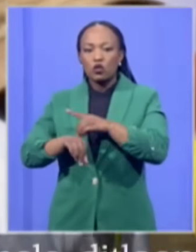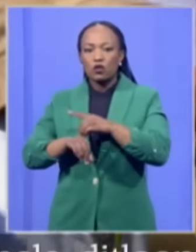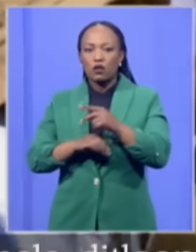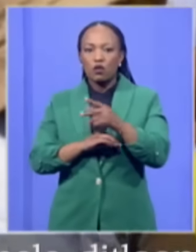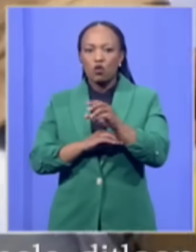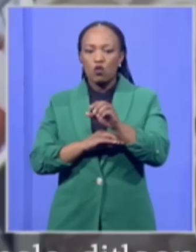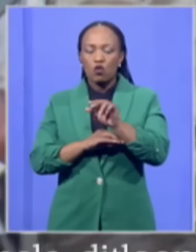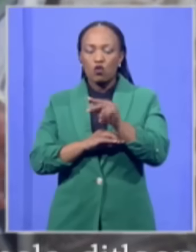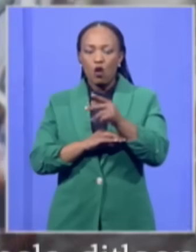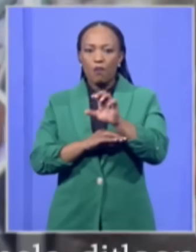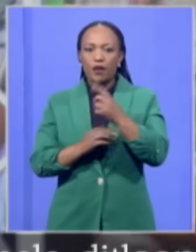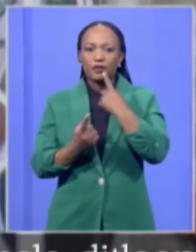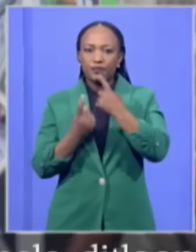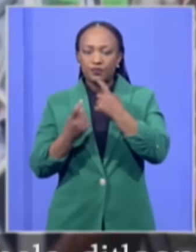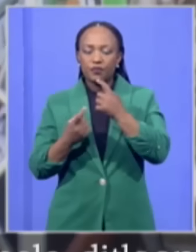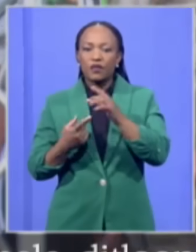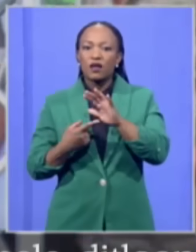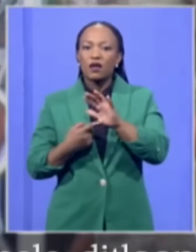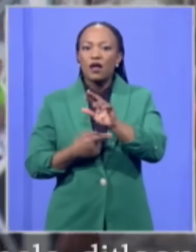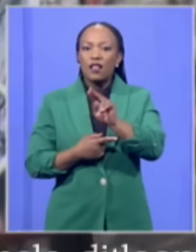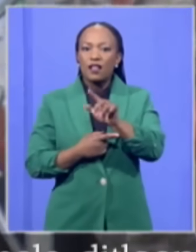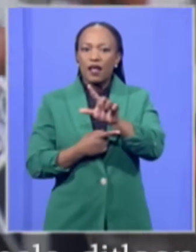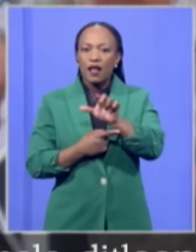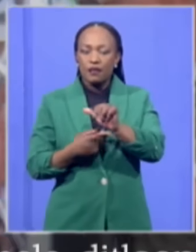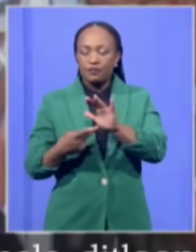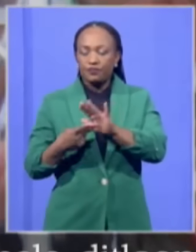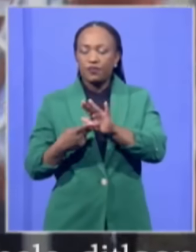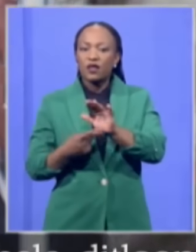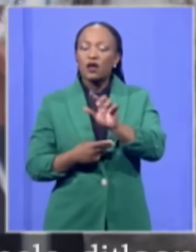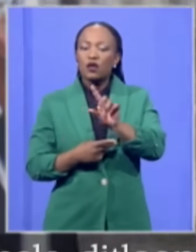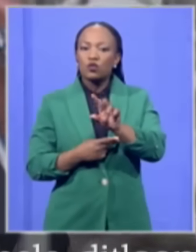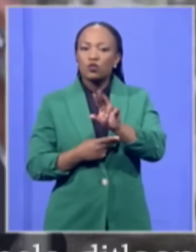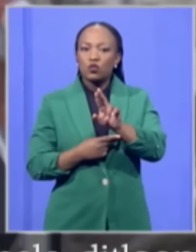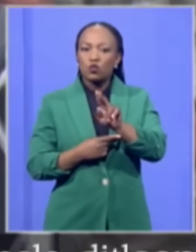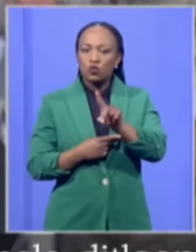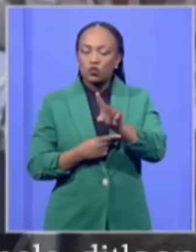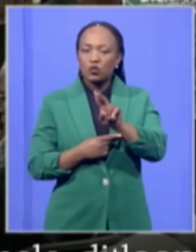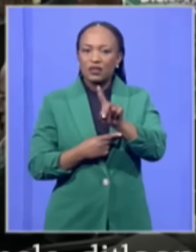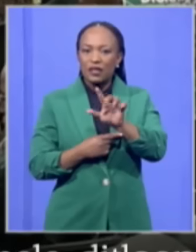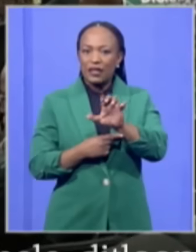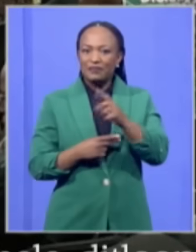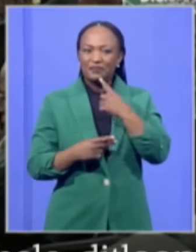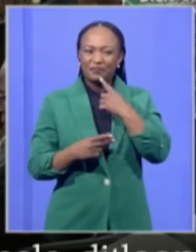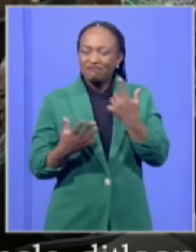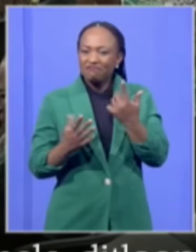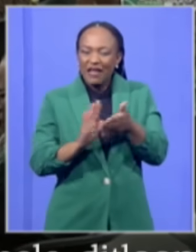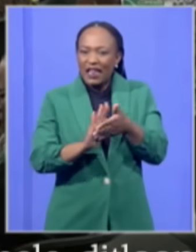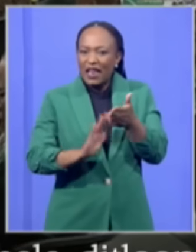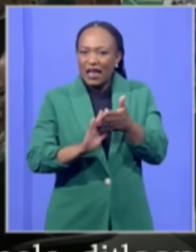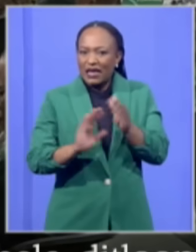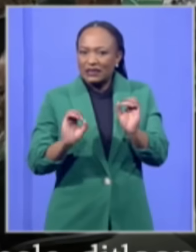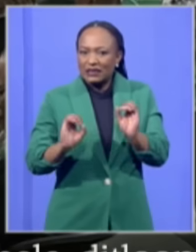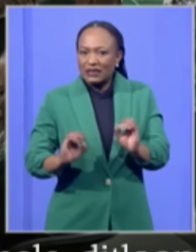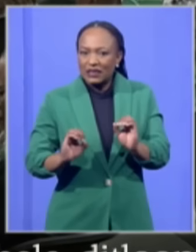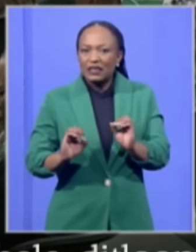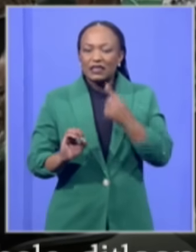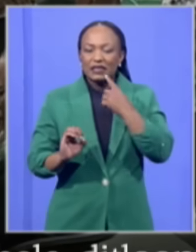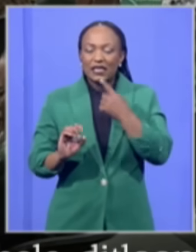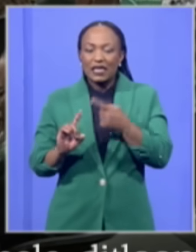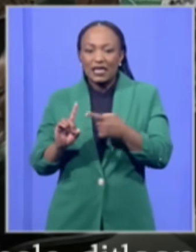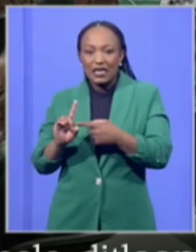Ndlela le a tutuzile Zuma Zamputla ka la gore ke a go hlola ditšhitišo. Ndlela o latofatša Makhubela bjalo ka motho wa go se